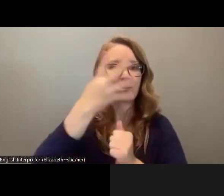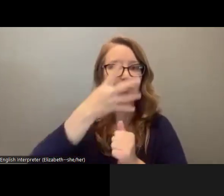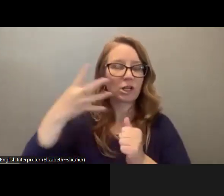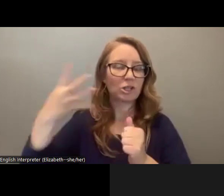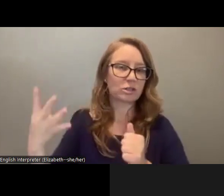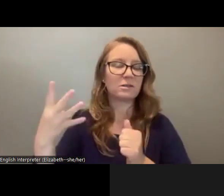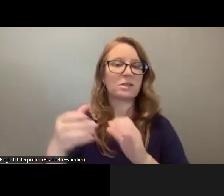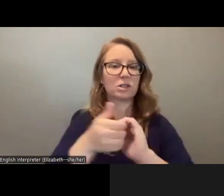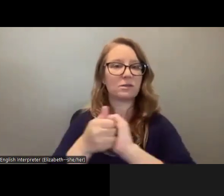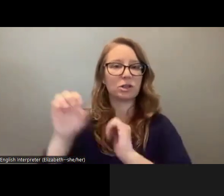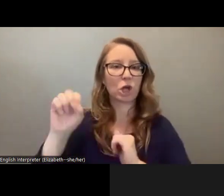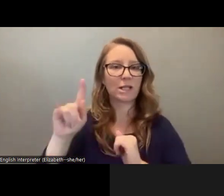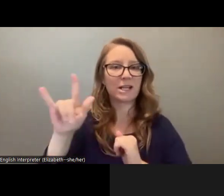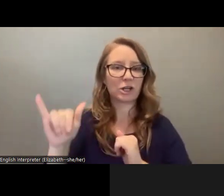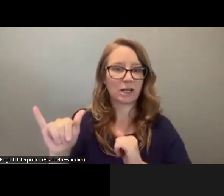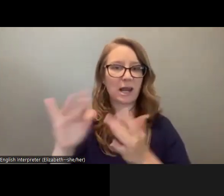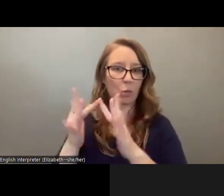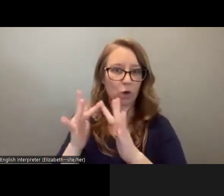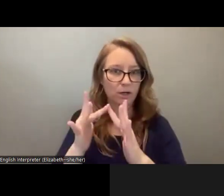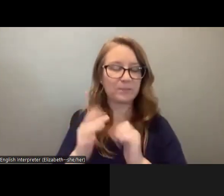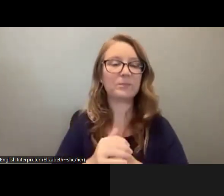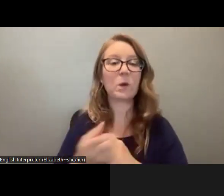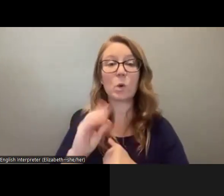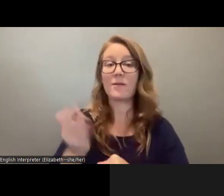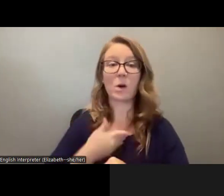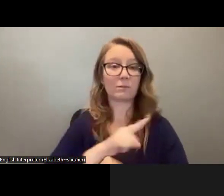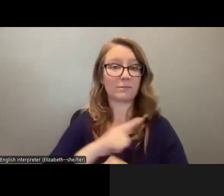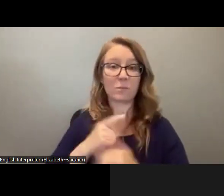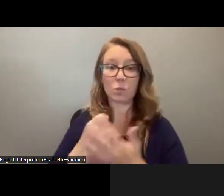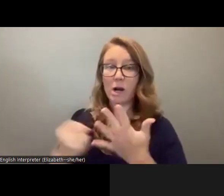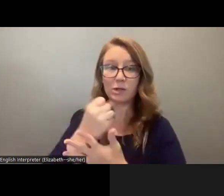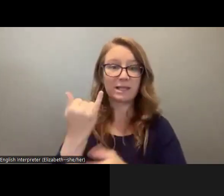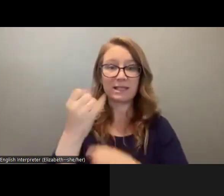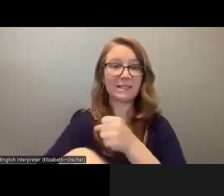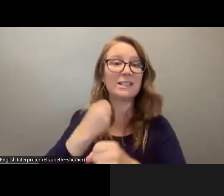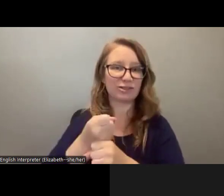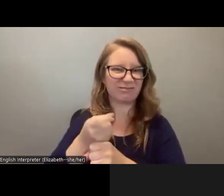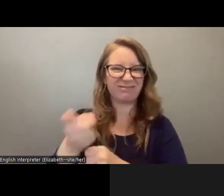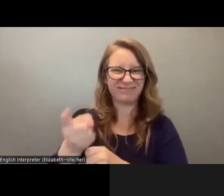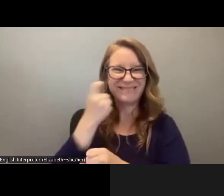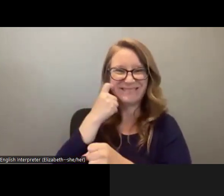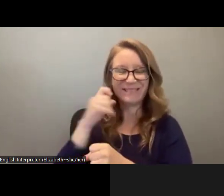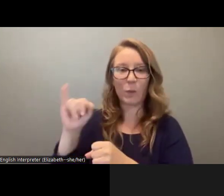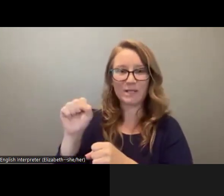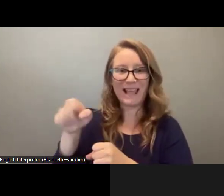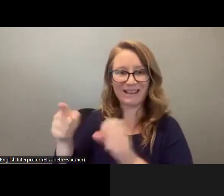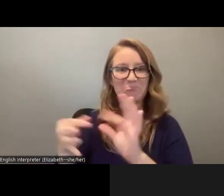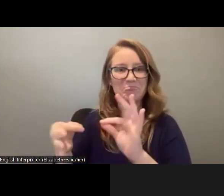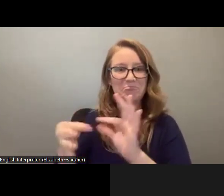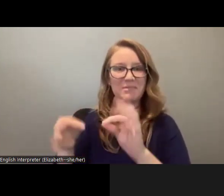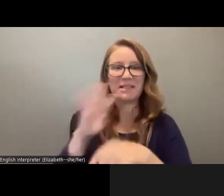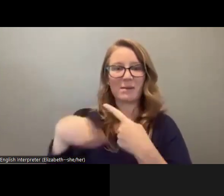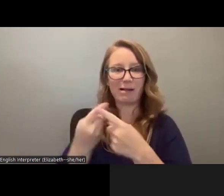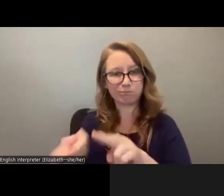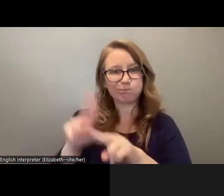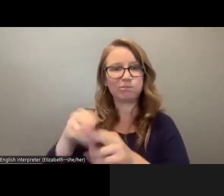WISN. And one of our legislative priorities this year is precisely what Jose was talking to, with increasing the